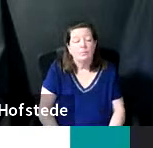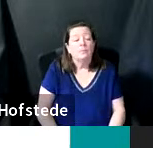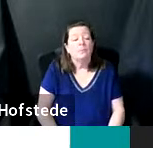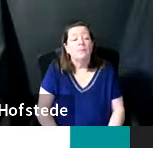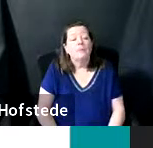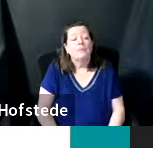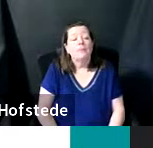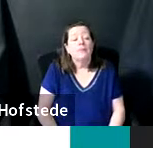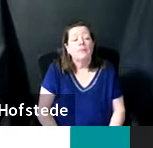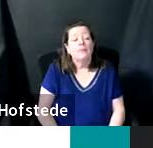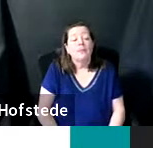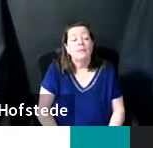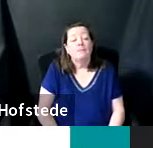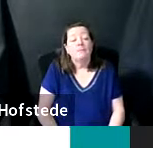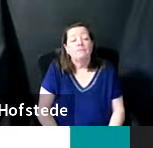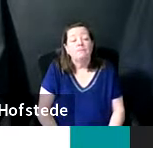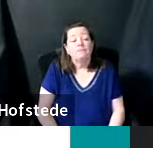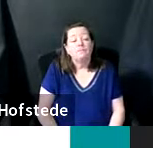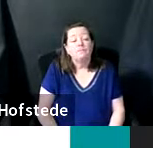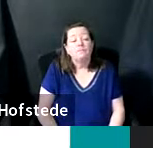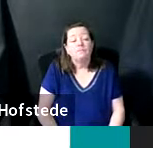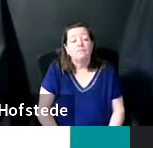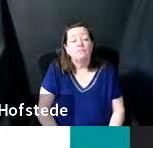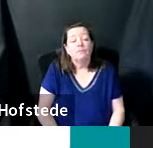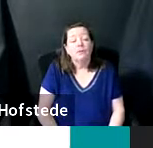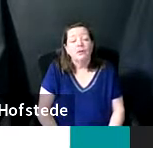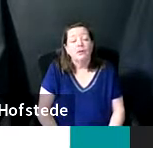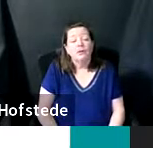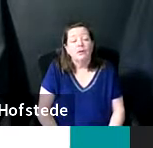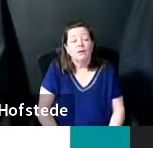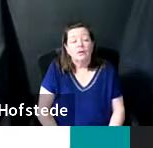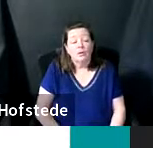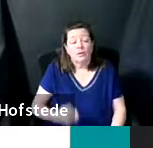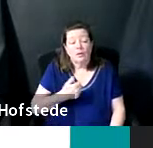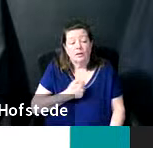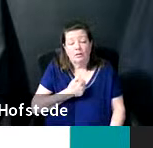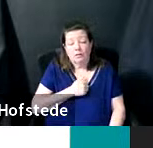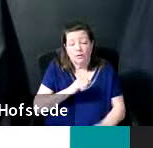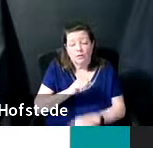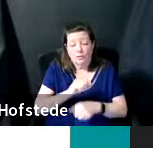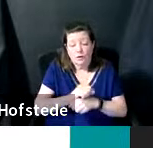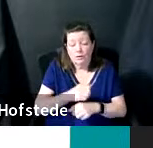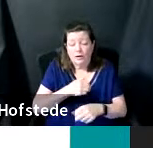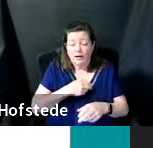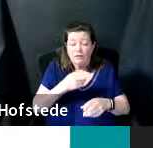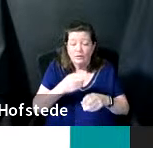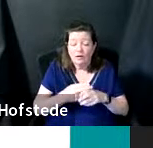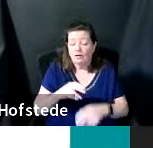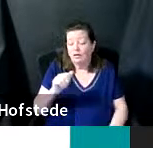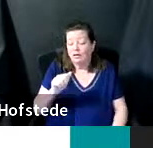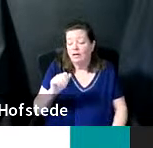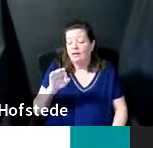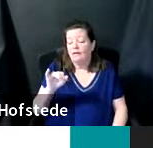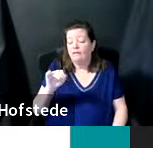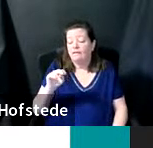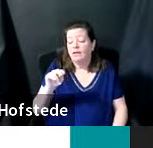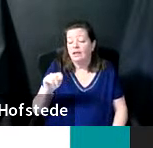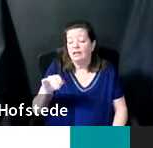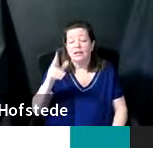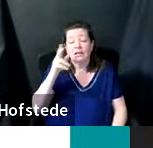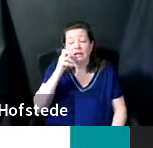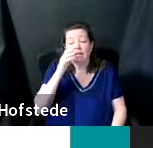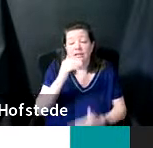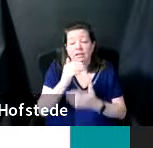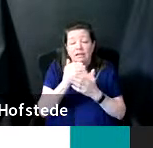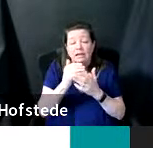Within that work, with the miniature grants, but also within our own work, we have what we call affinity listening sessions. These are listening sessions